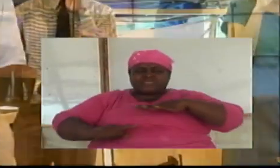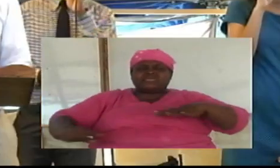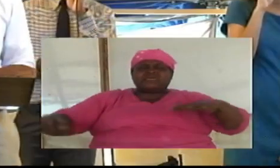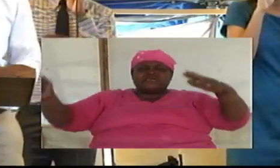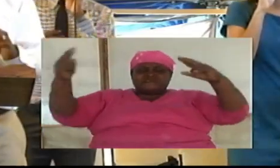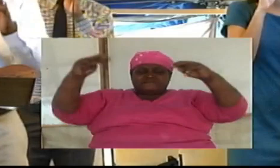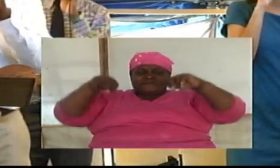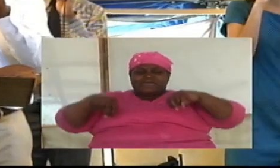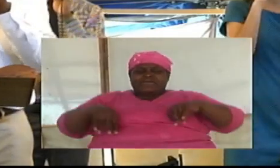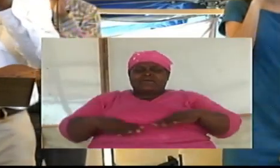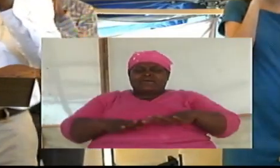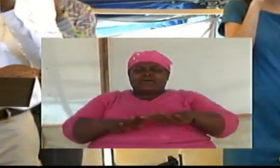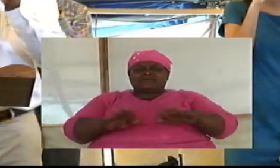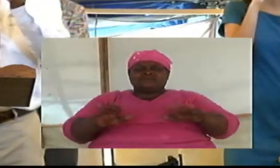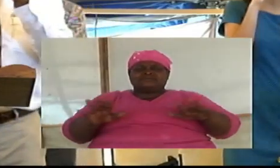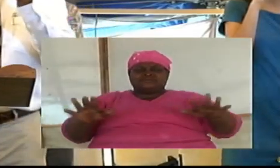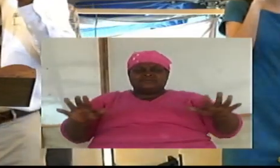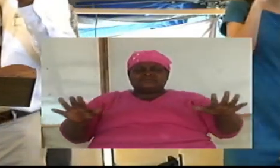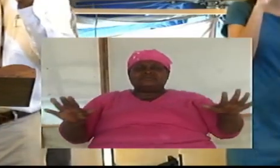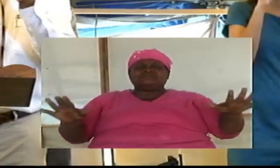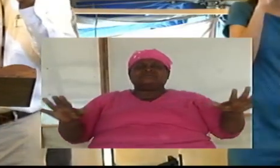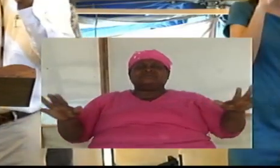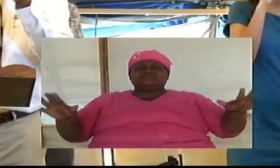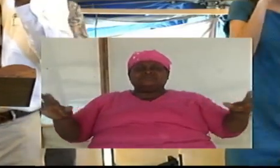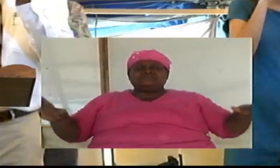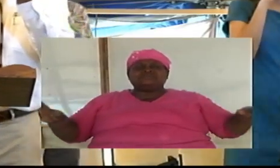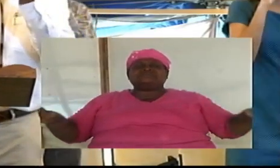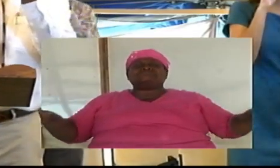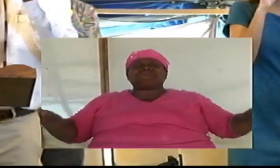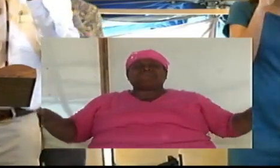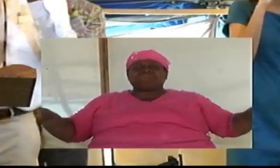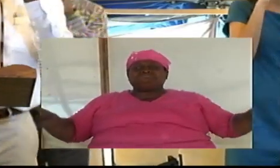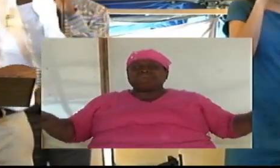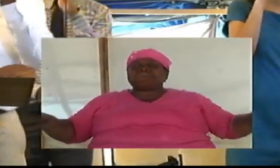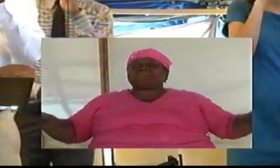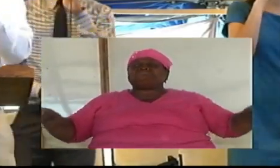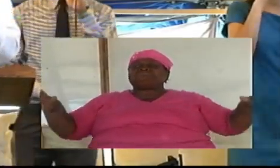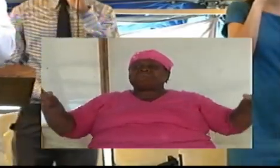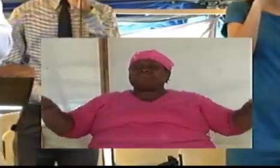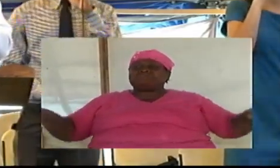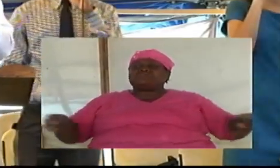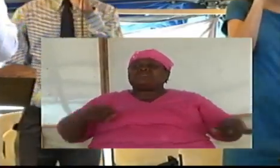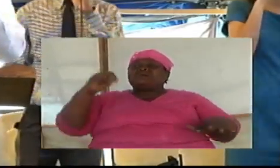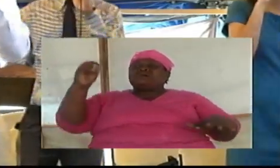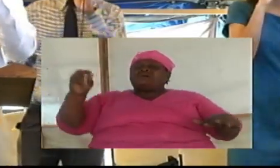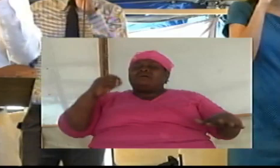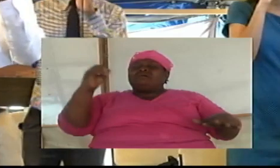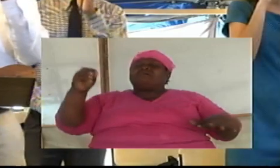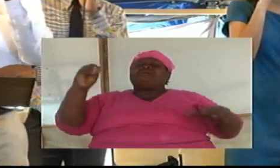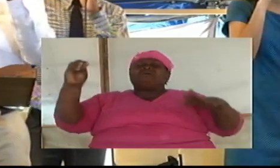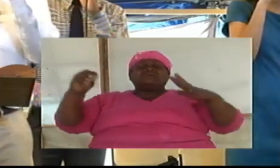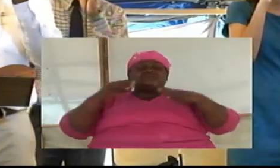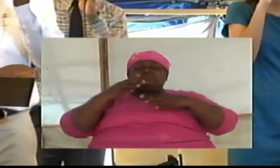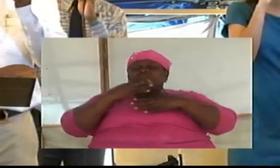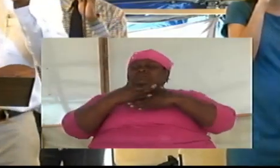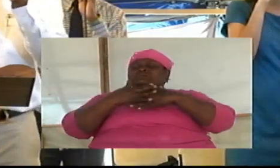Hallelujah, hallelujah, hallelujah, hallelujah. Come on, give Him praise. Come on, give Him